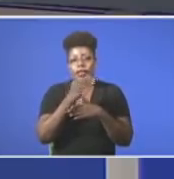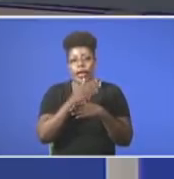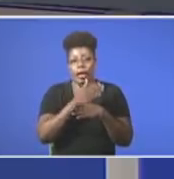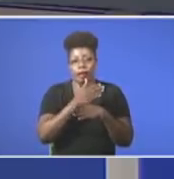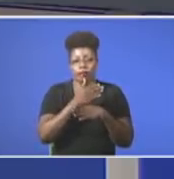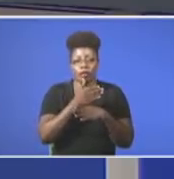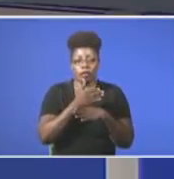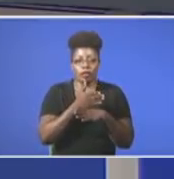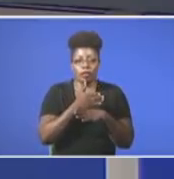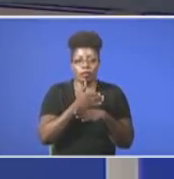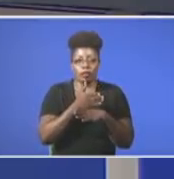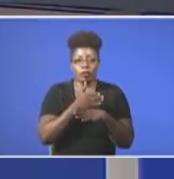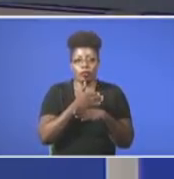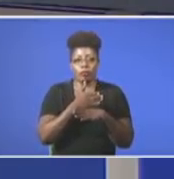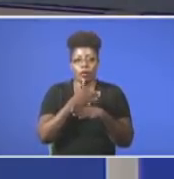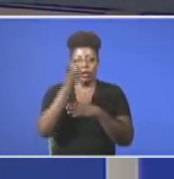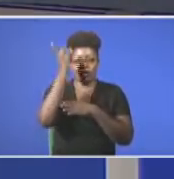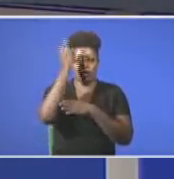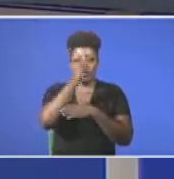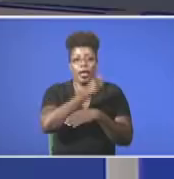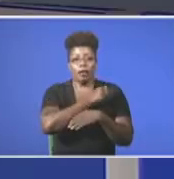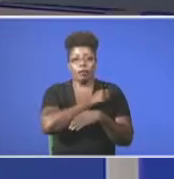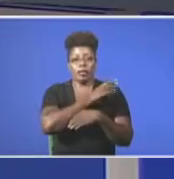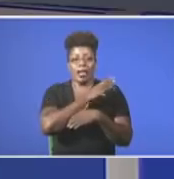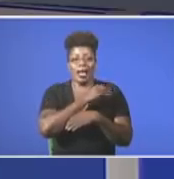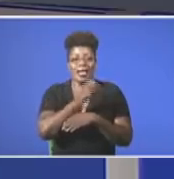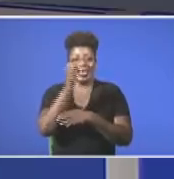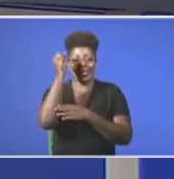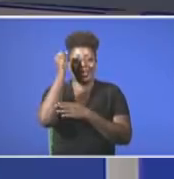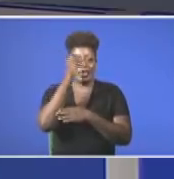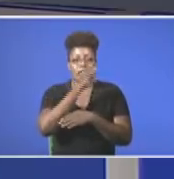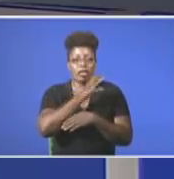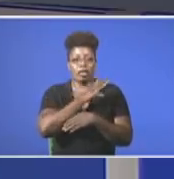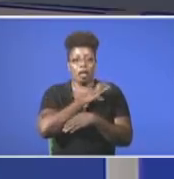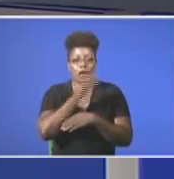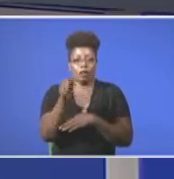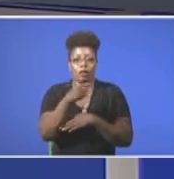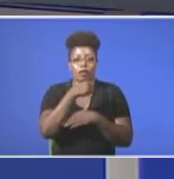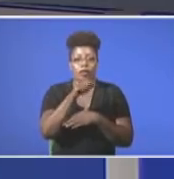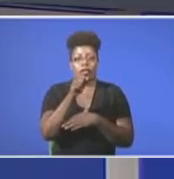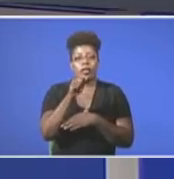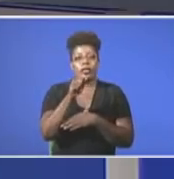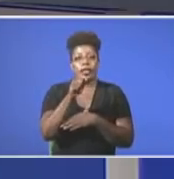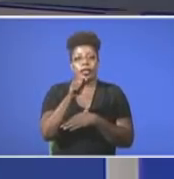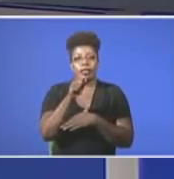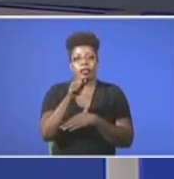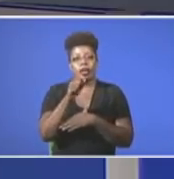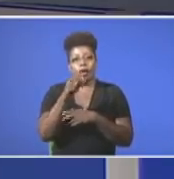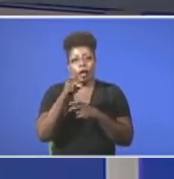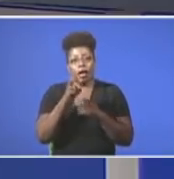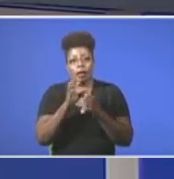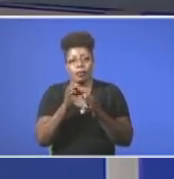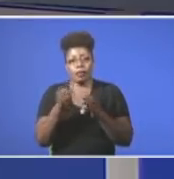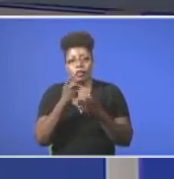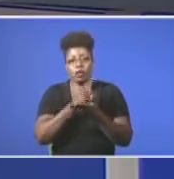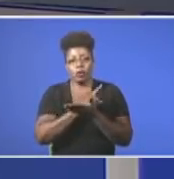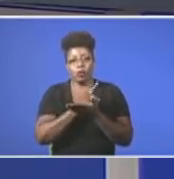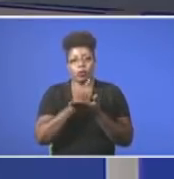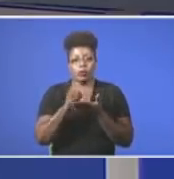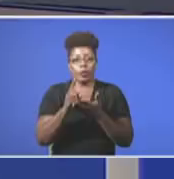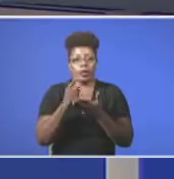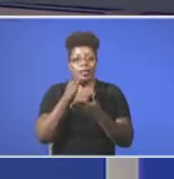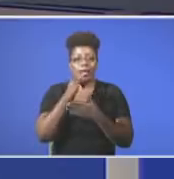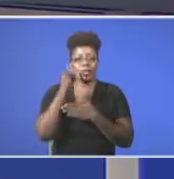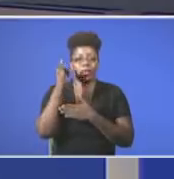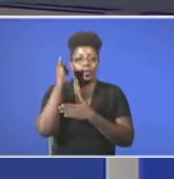average. Dante and Brister and Sidney Clark playing in the International Tennis Federation's Tobago Junior Open this week. A scary scene